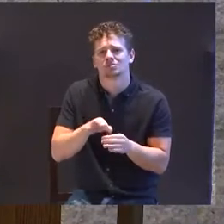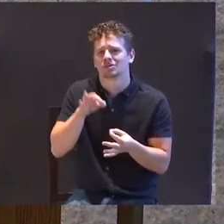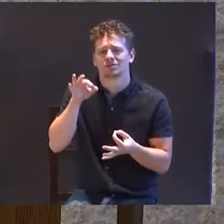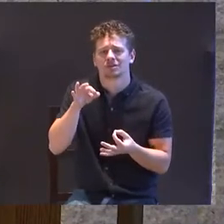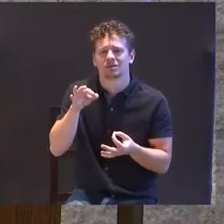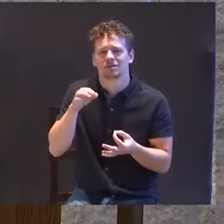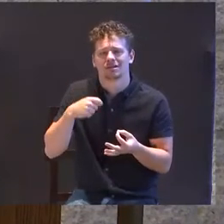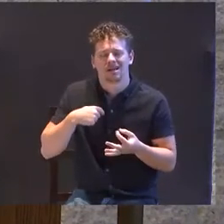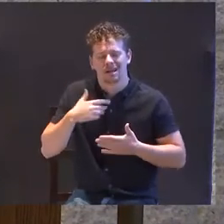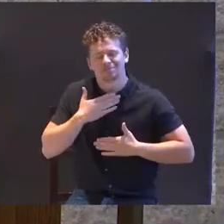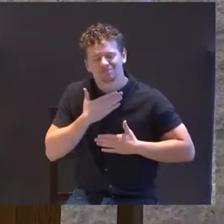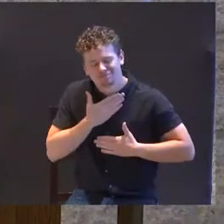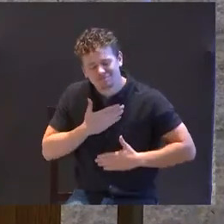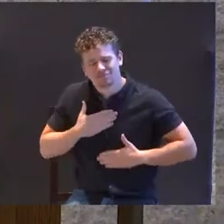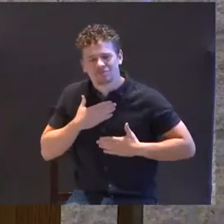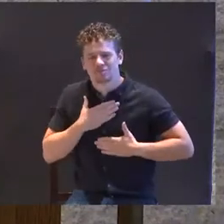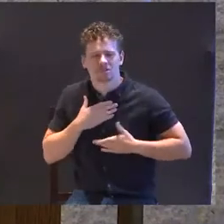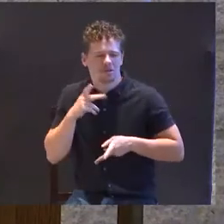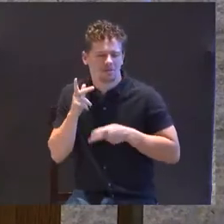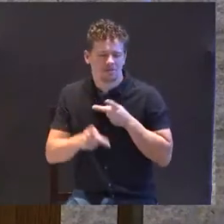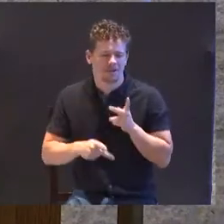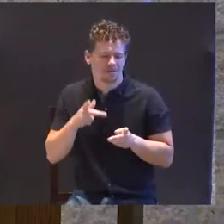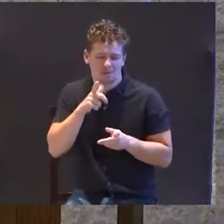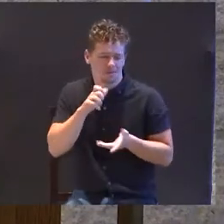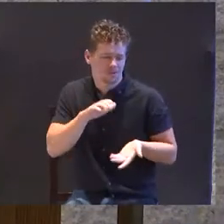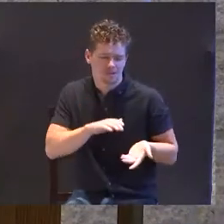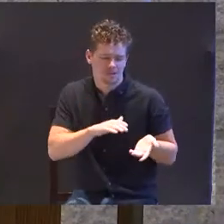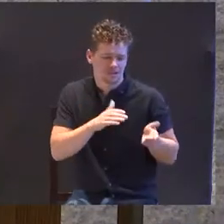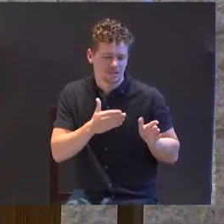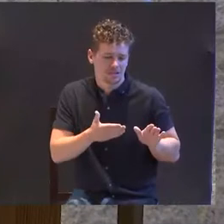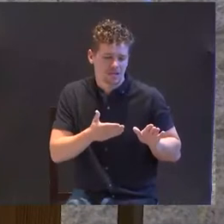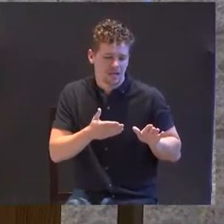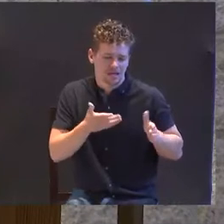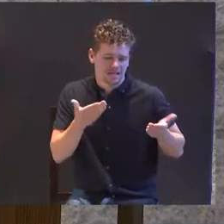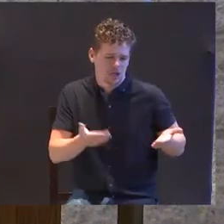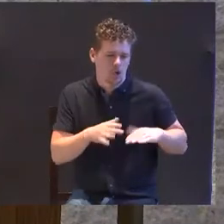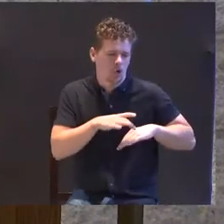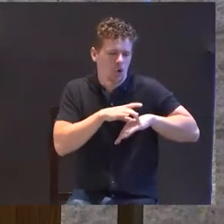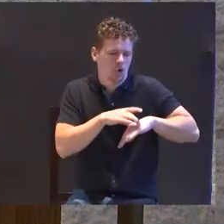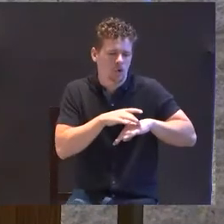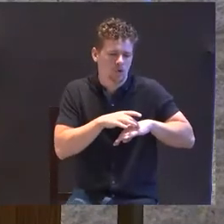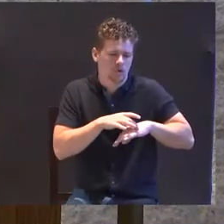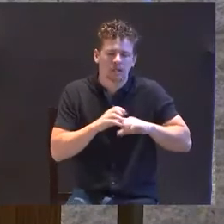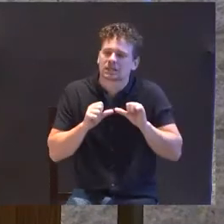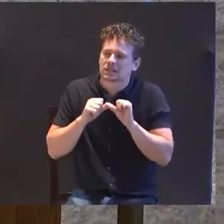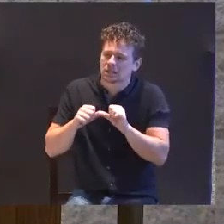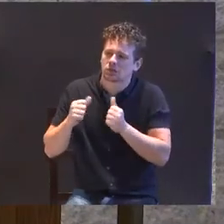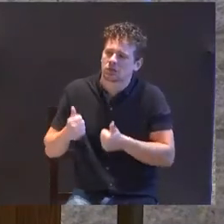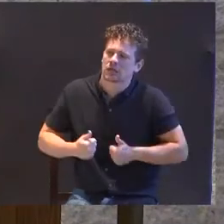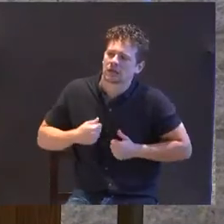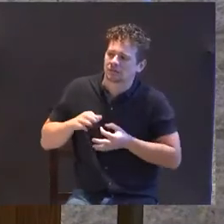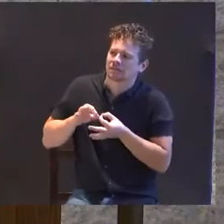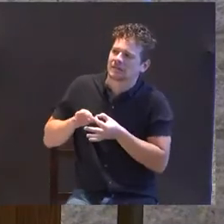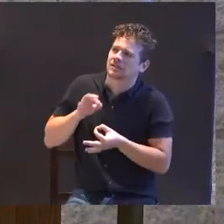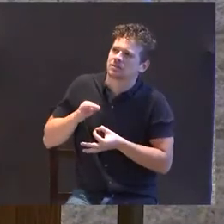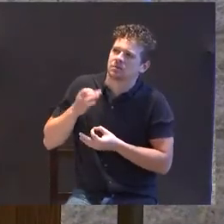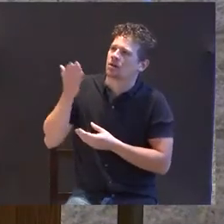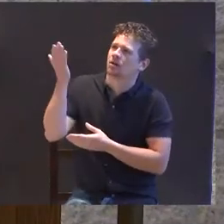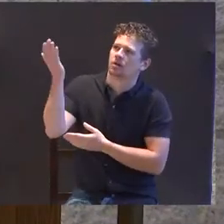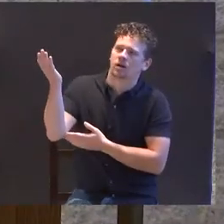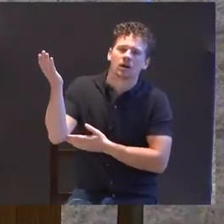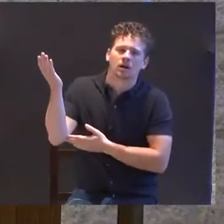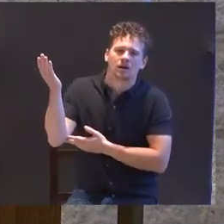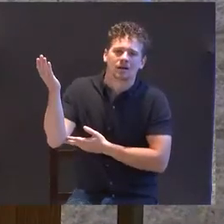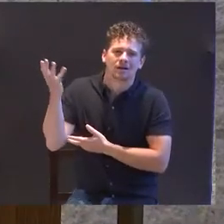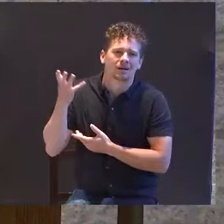grateful those who have passed from this life experience continue to live in spirit and are forever in my